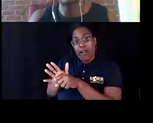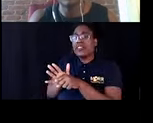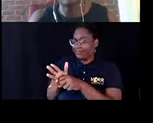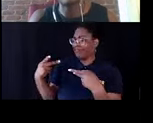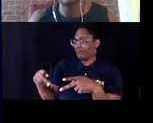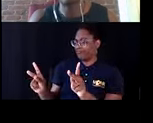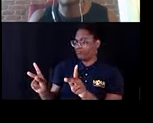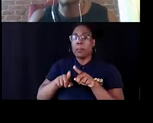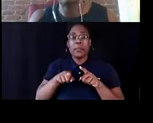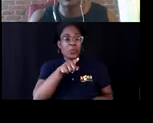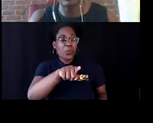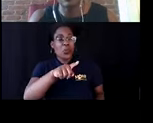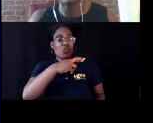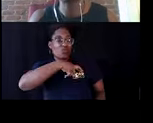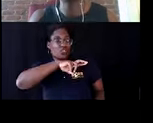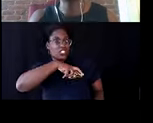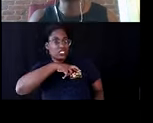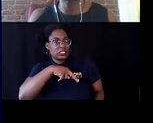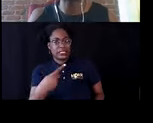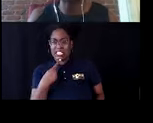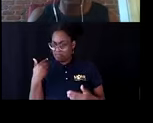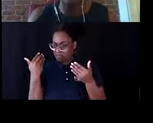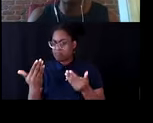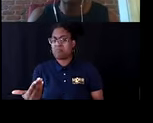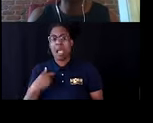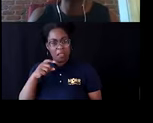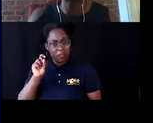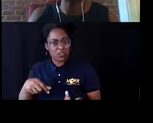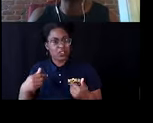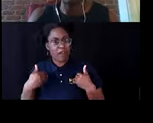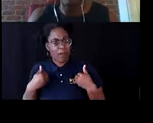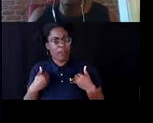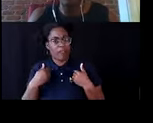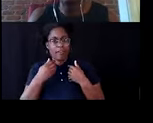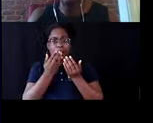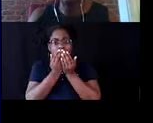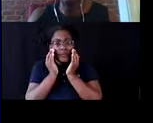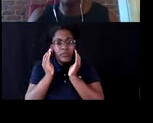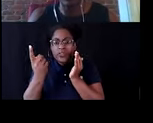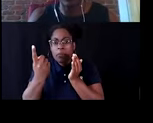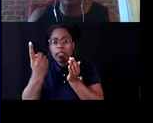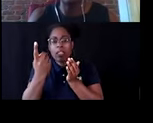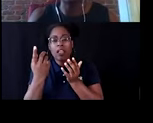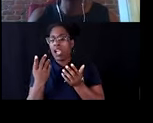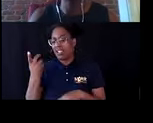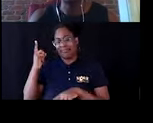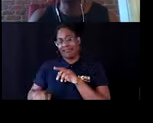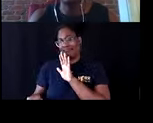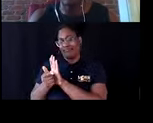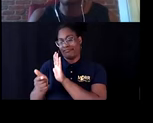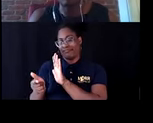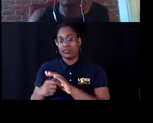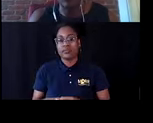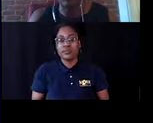that the International Olympic Committee actually, for the first time, chose to define what a woman was in order